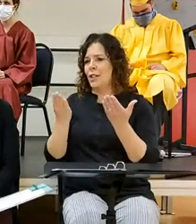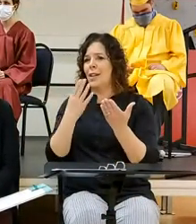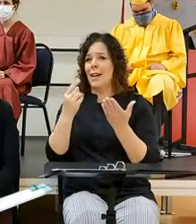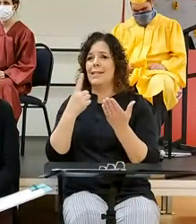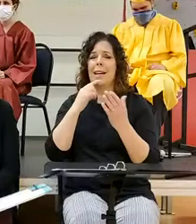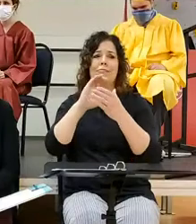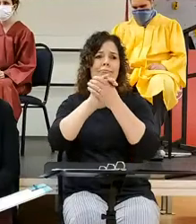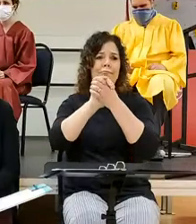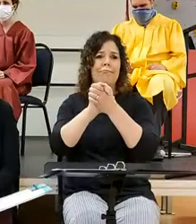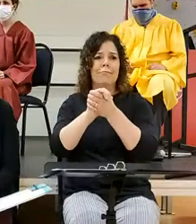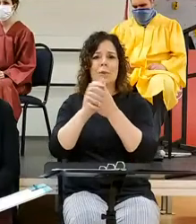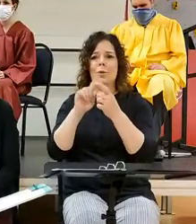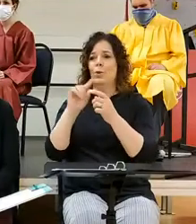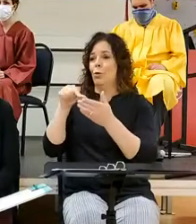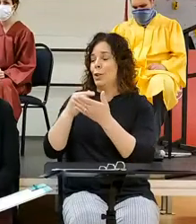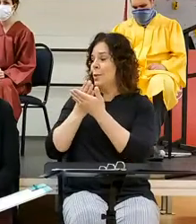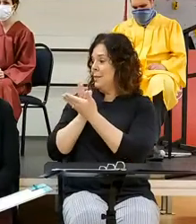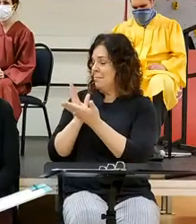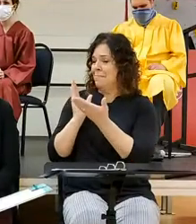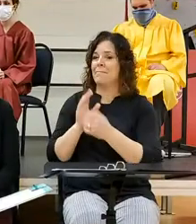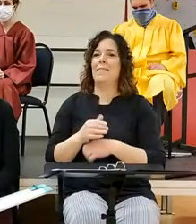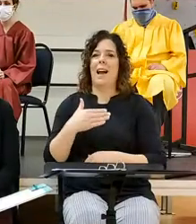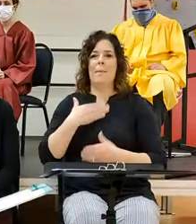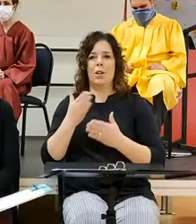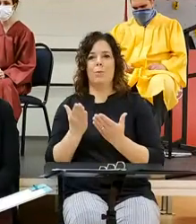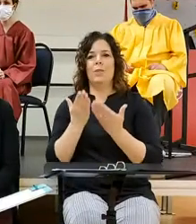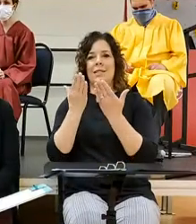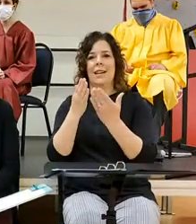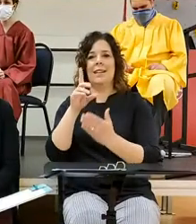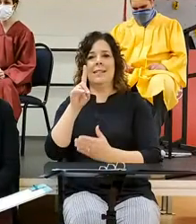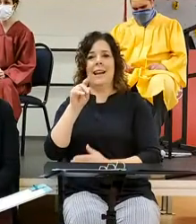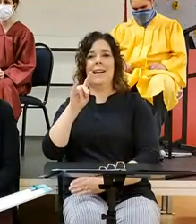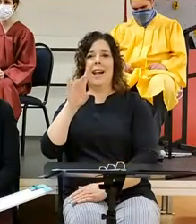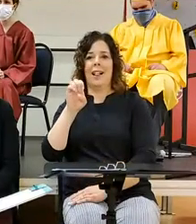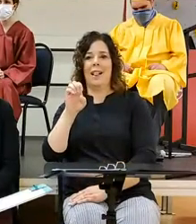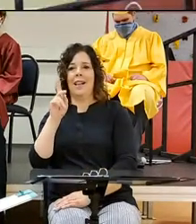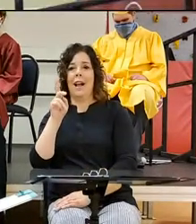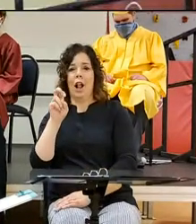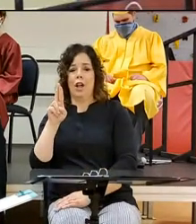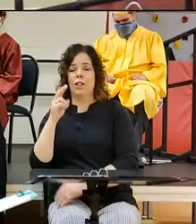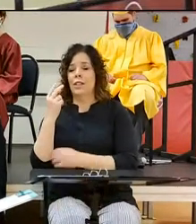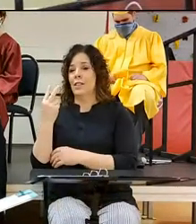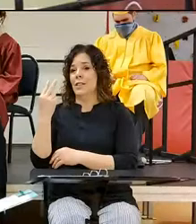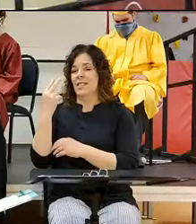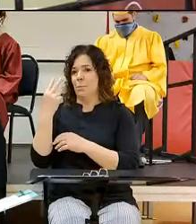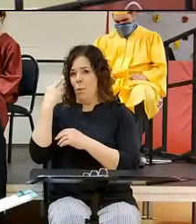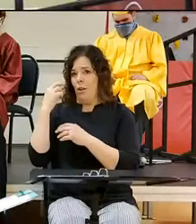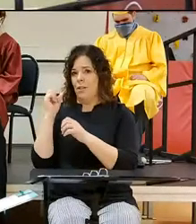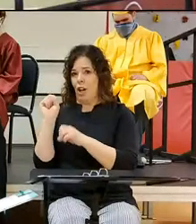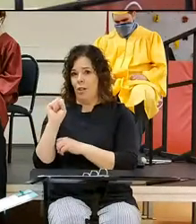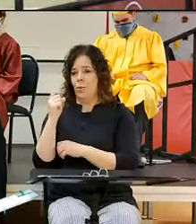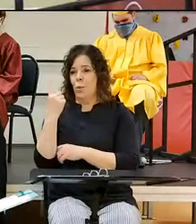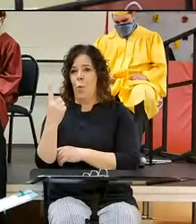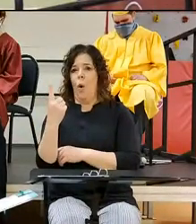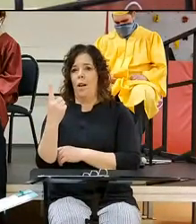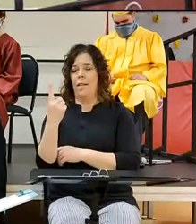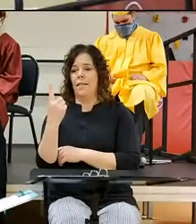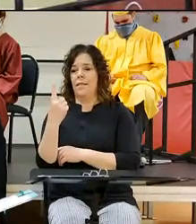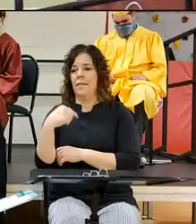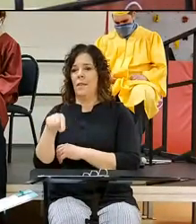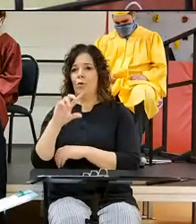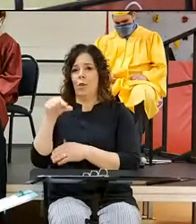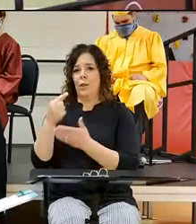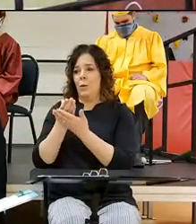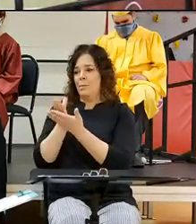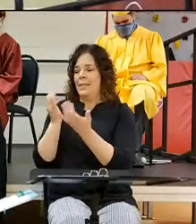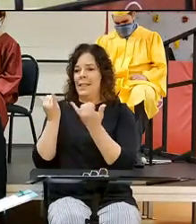say congratulations to the graduates. I'm here to present the Daniel Keller Scholarship to one of the